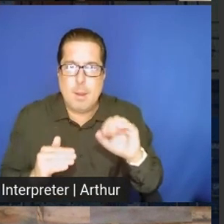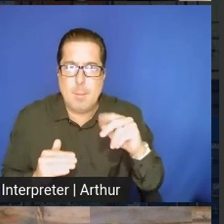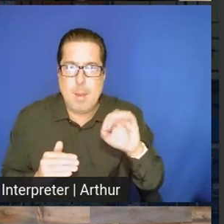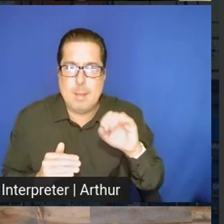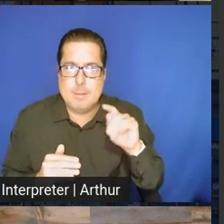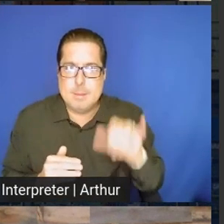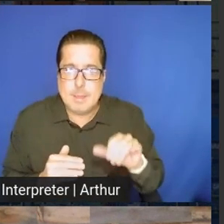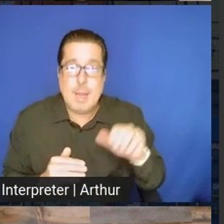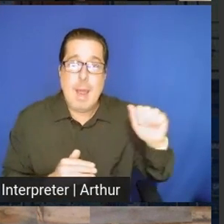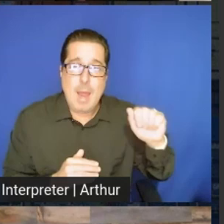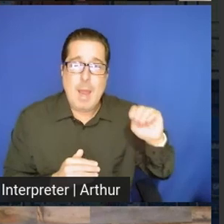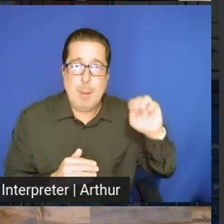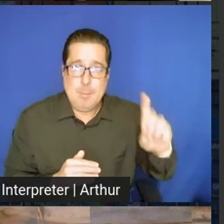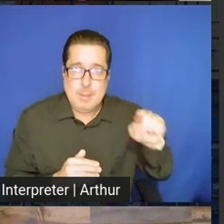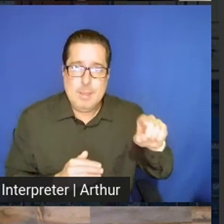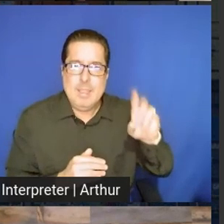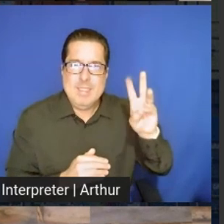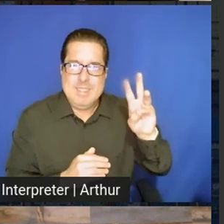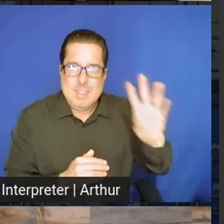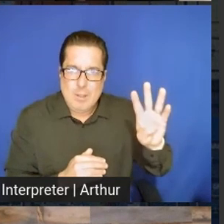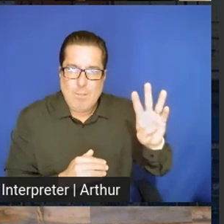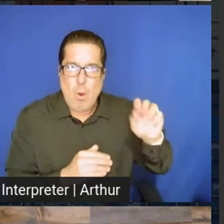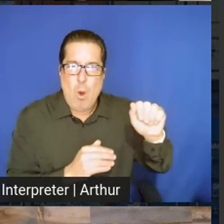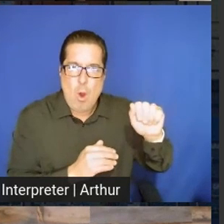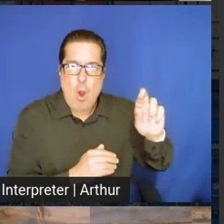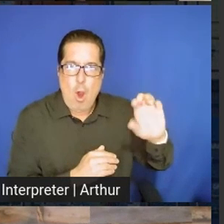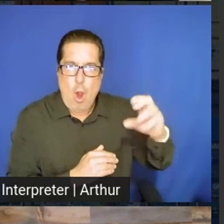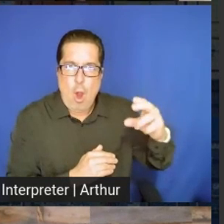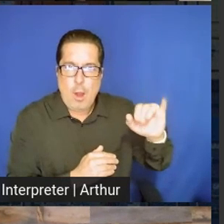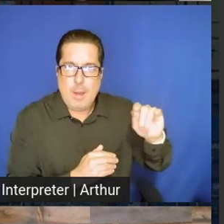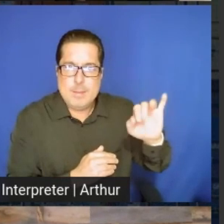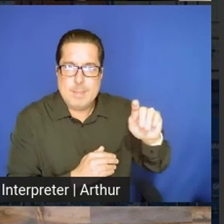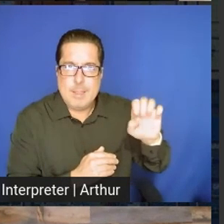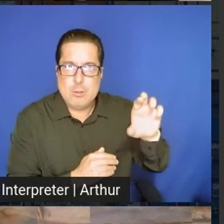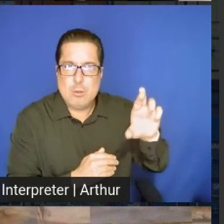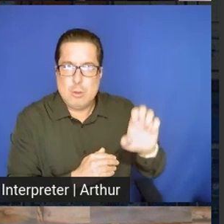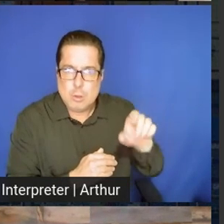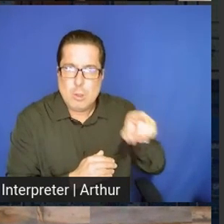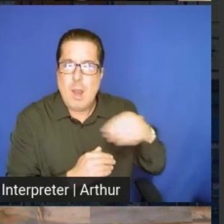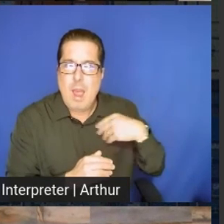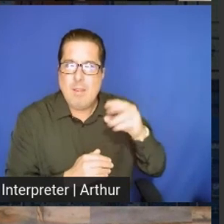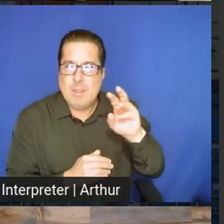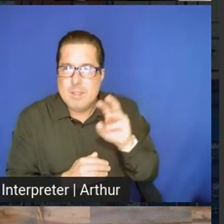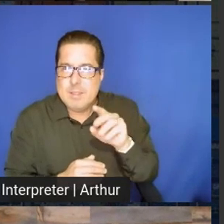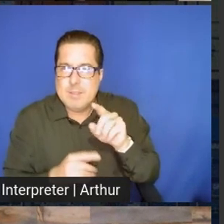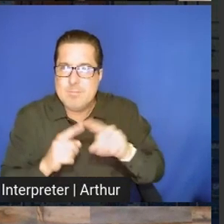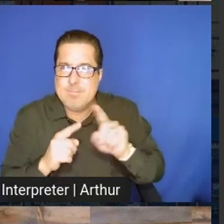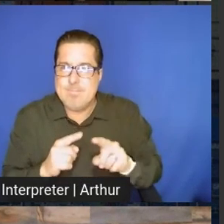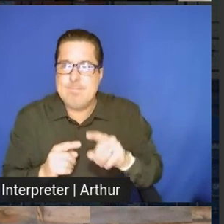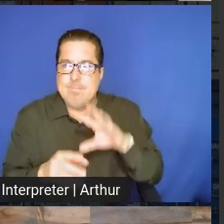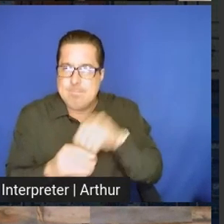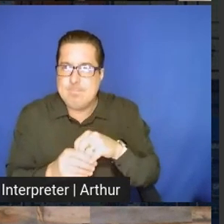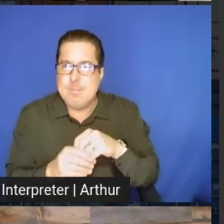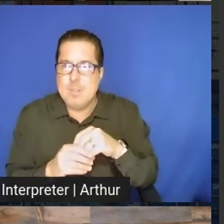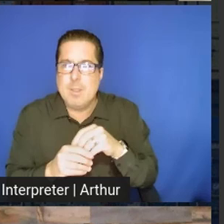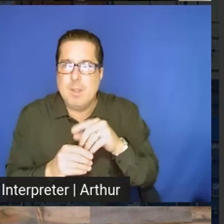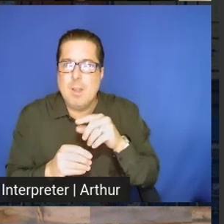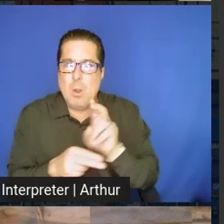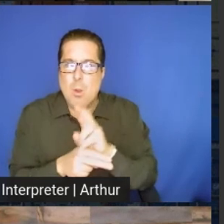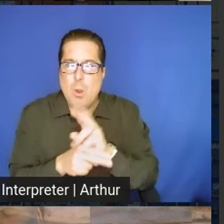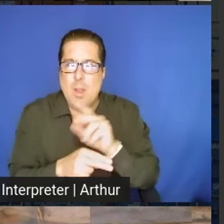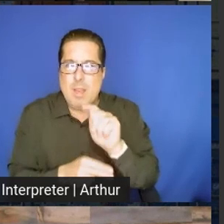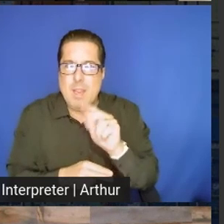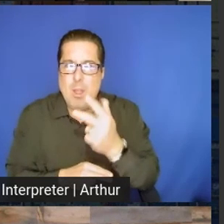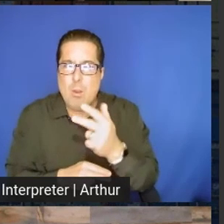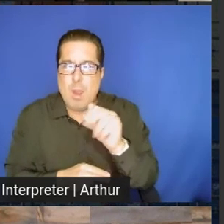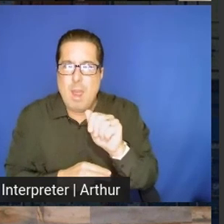64 architecture, and these are the 3 different compute types that I'm actually using in this demo. T3A X